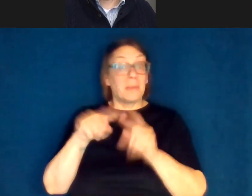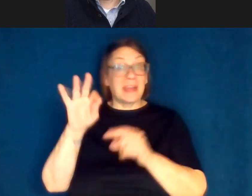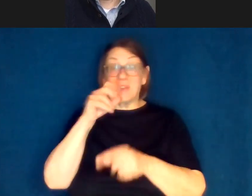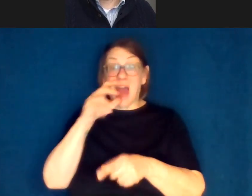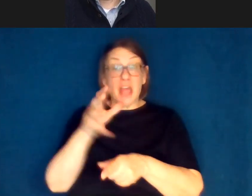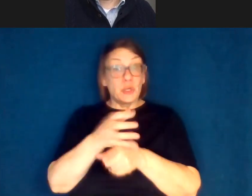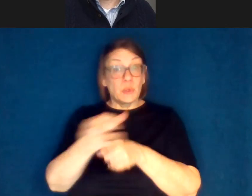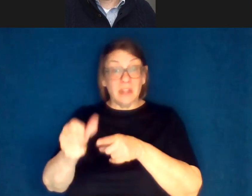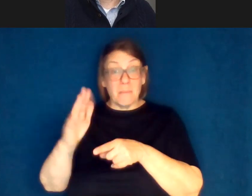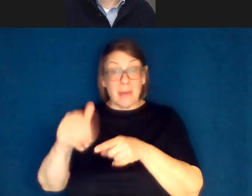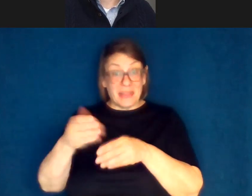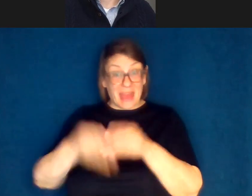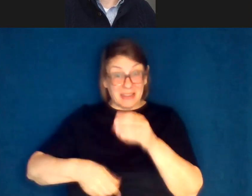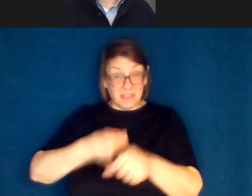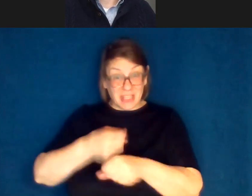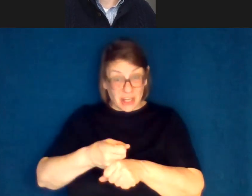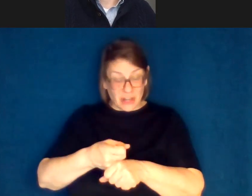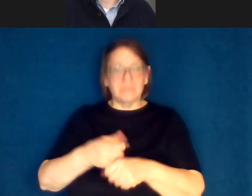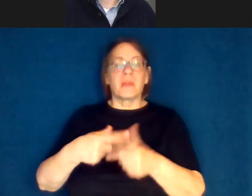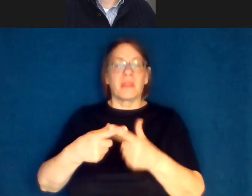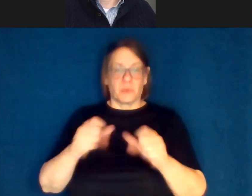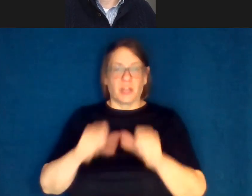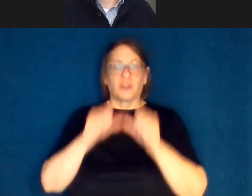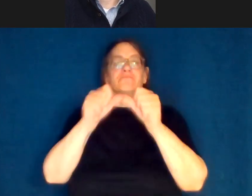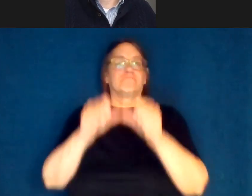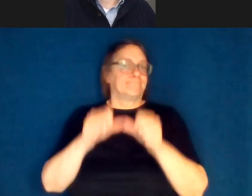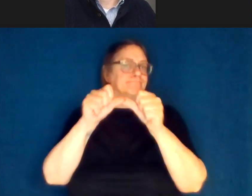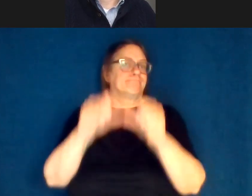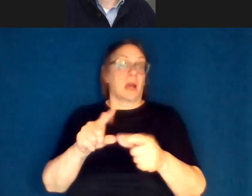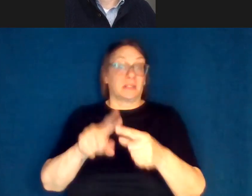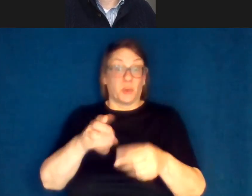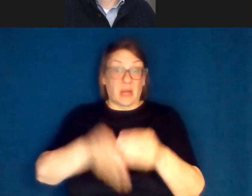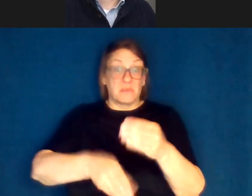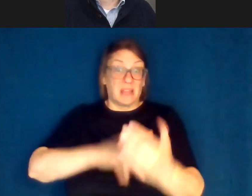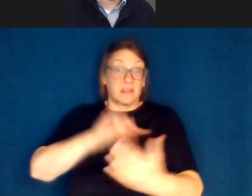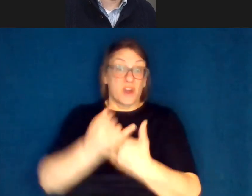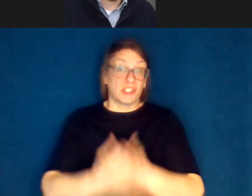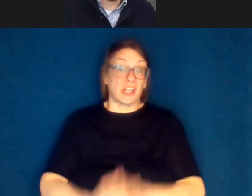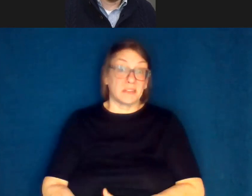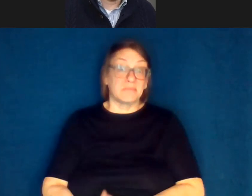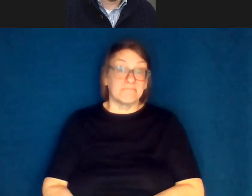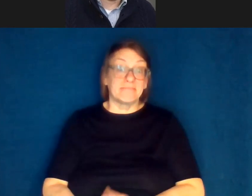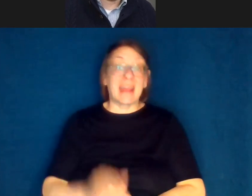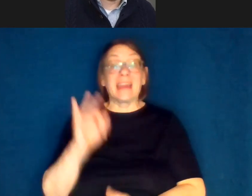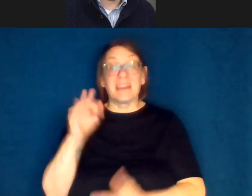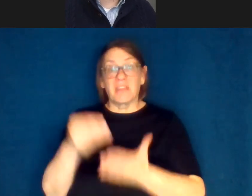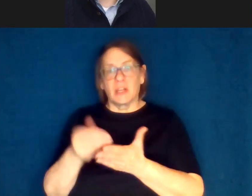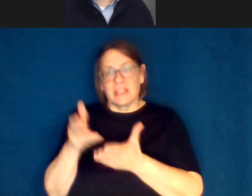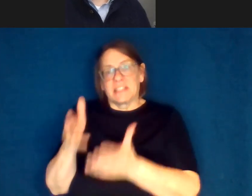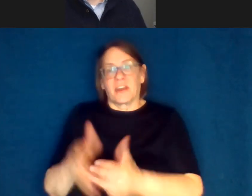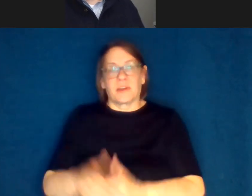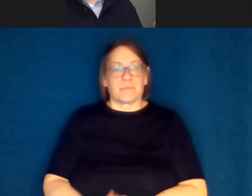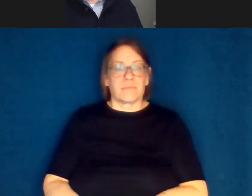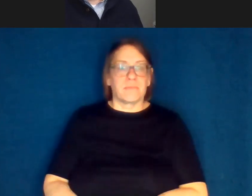of 2021, then certainly we can keep going until we complete our project deliverables and as long as funding remains.